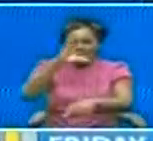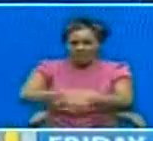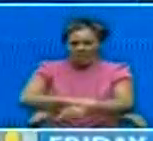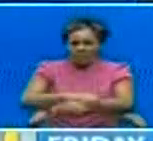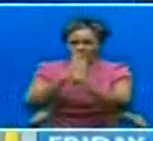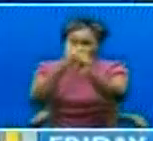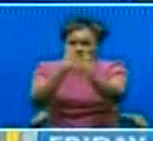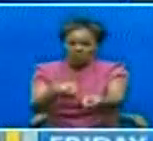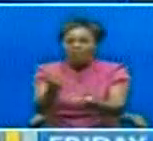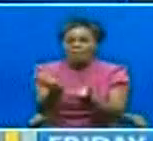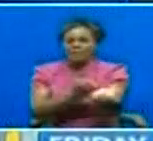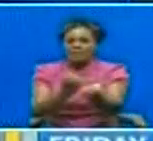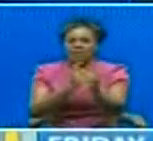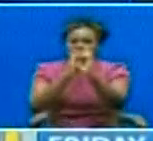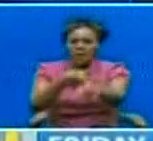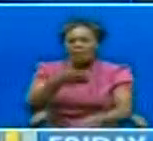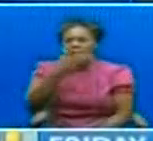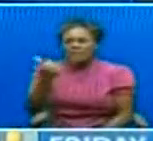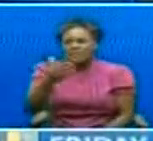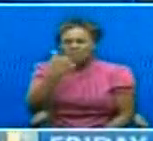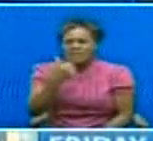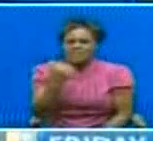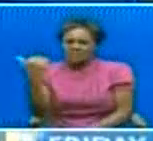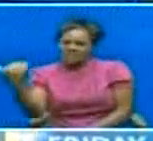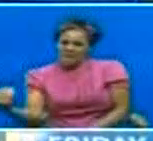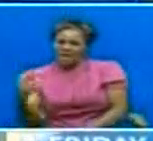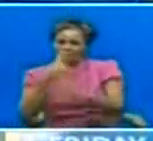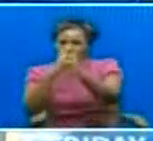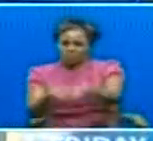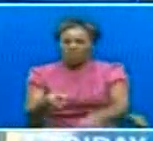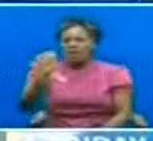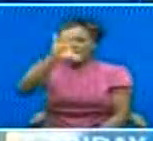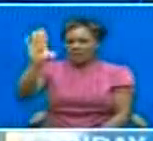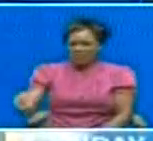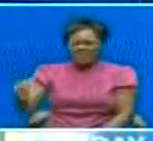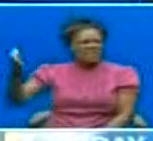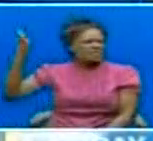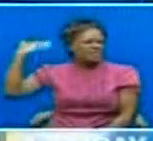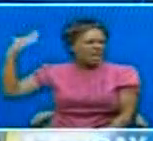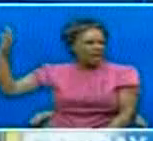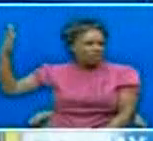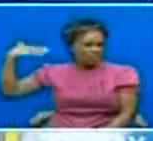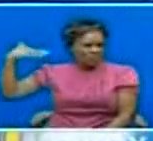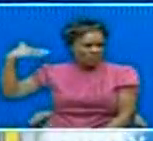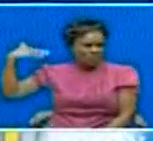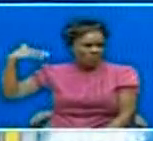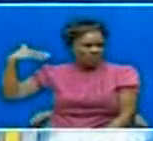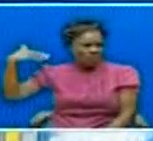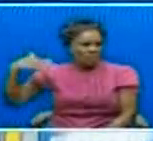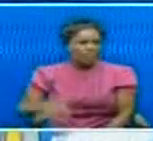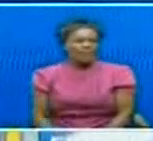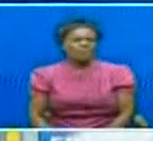Diageo Business Award for the best upcoming reporter in Africa at that time. That's a big deal in the